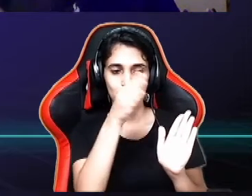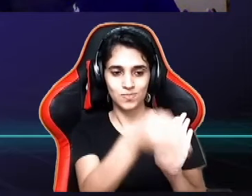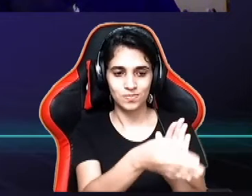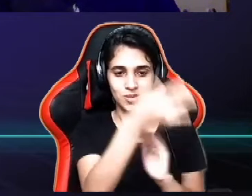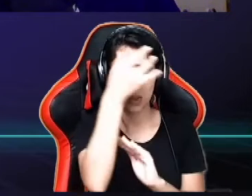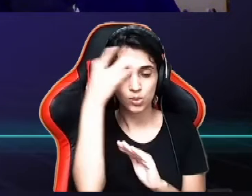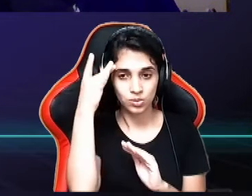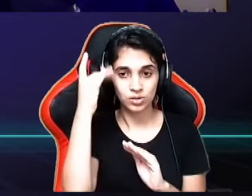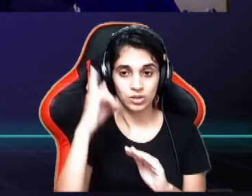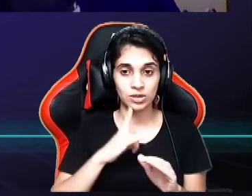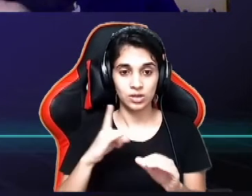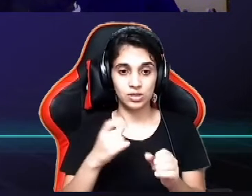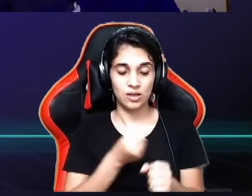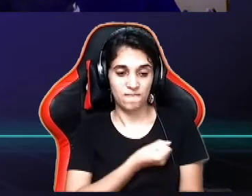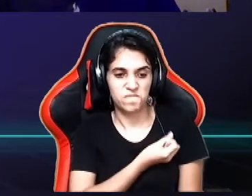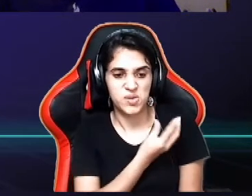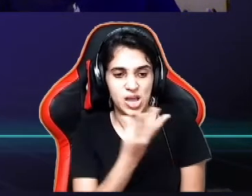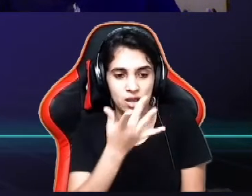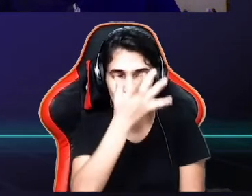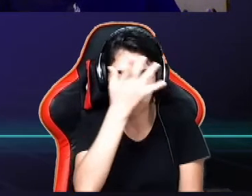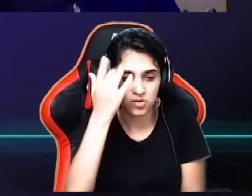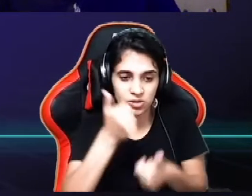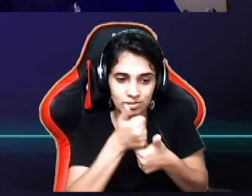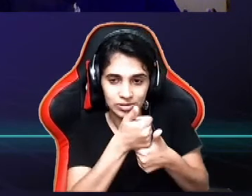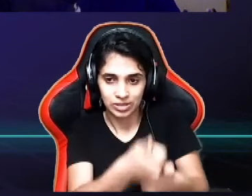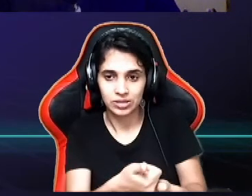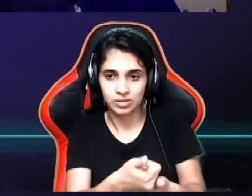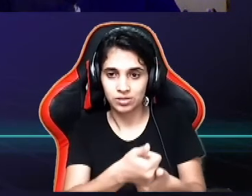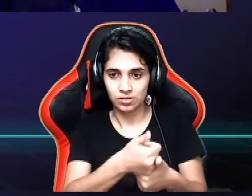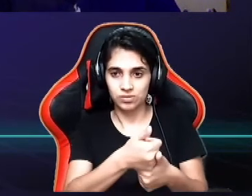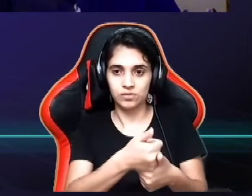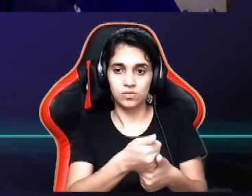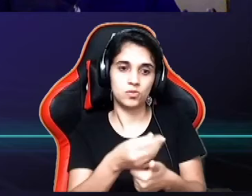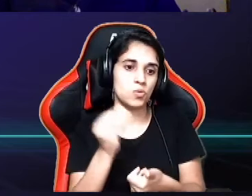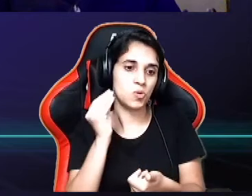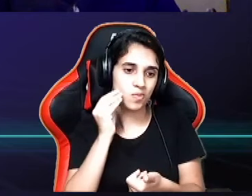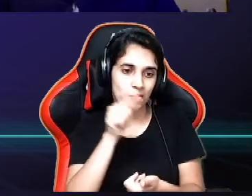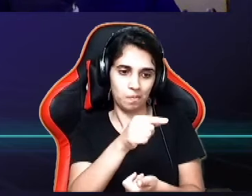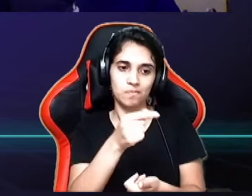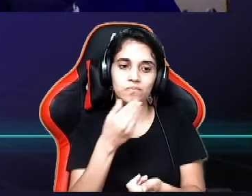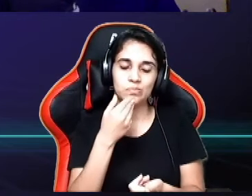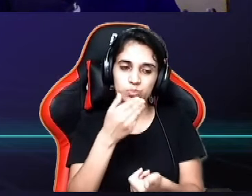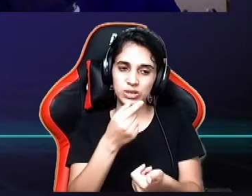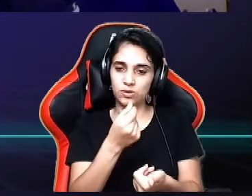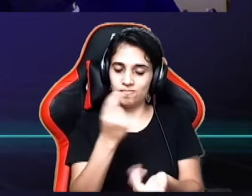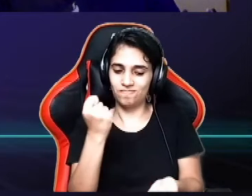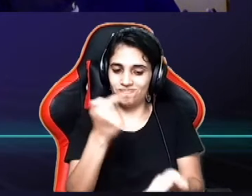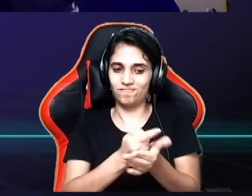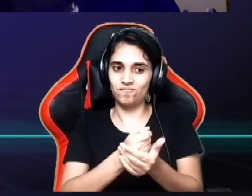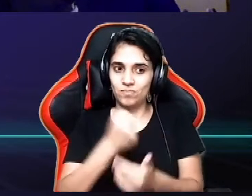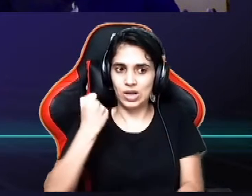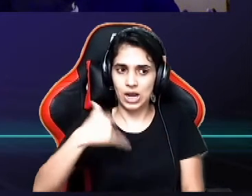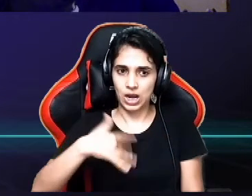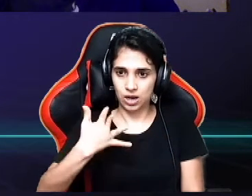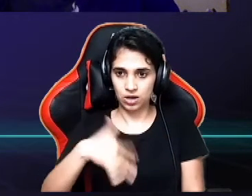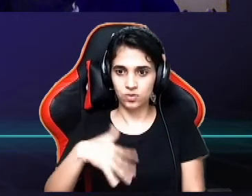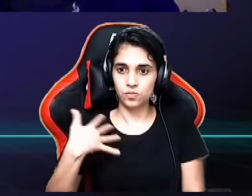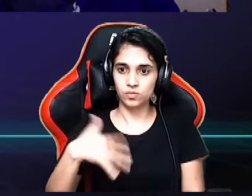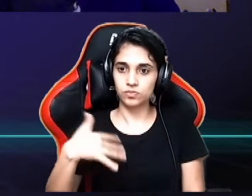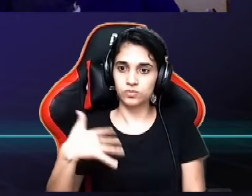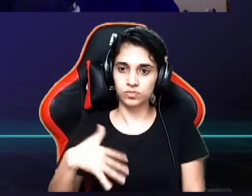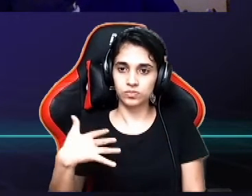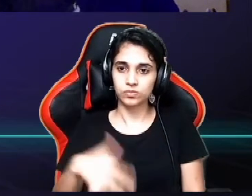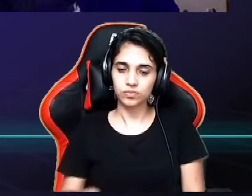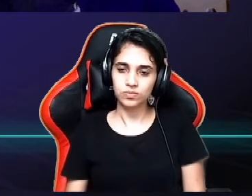not, uh, right to go straight to the big figures. The investment will be extremely high,